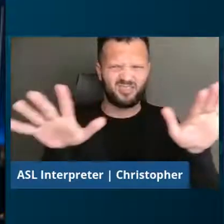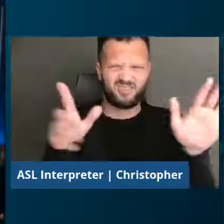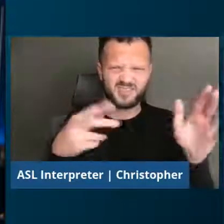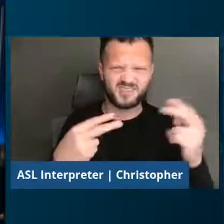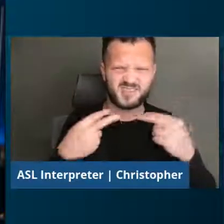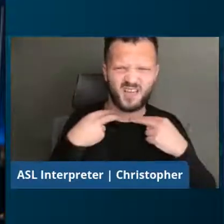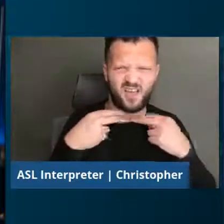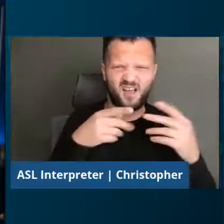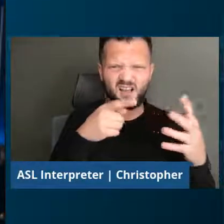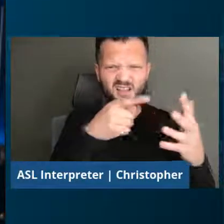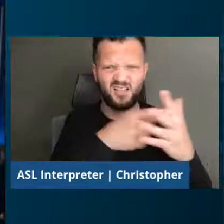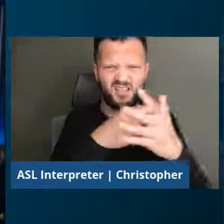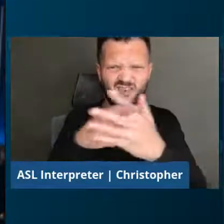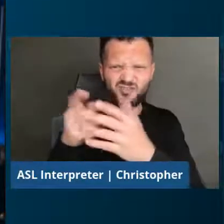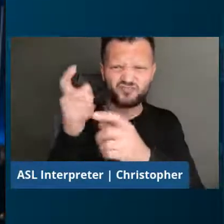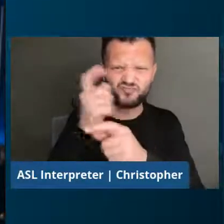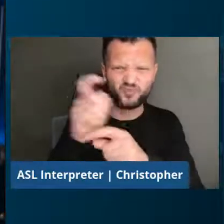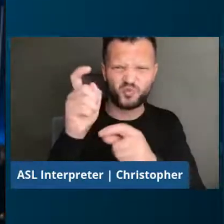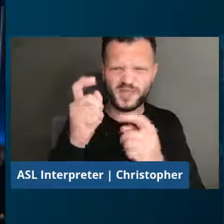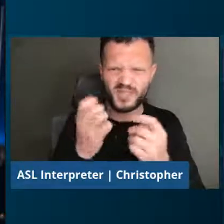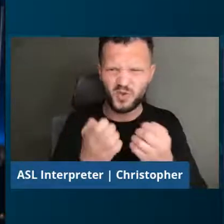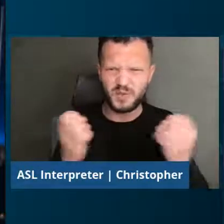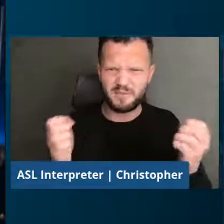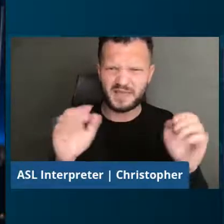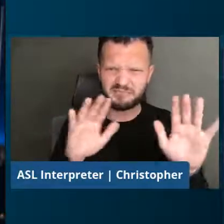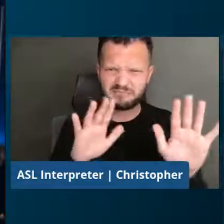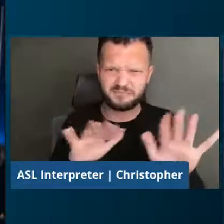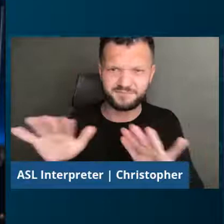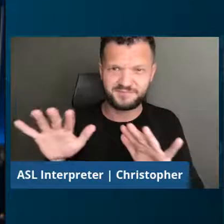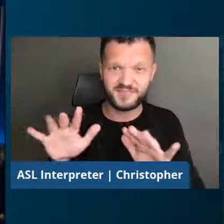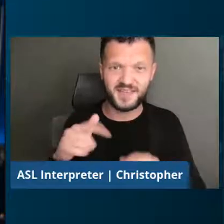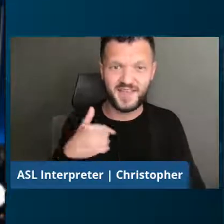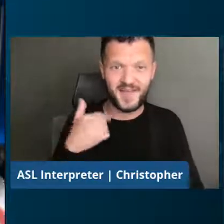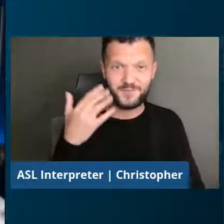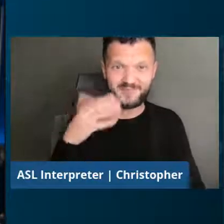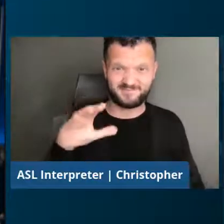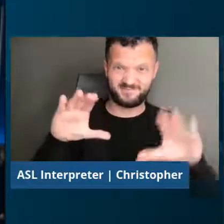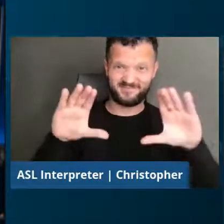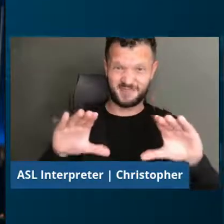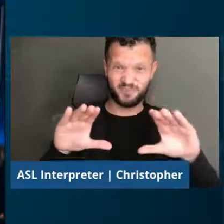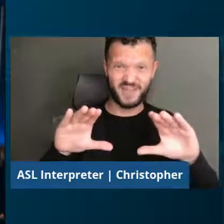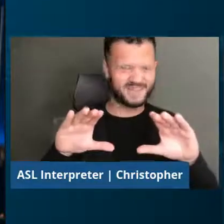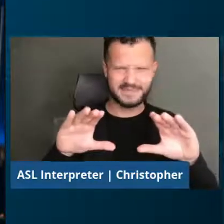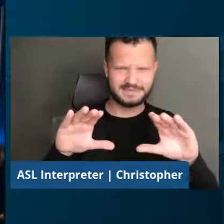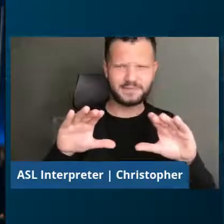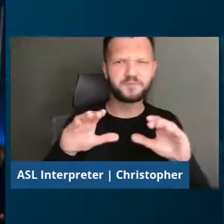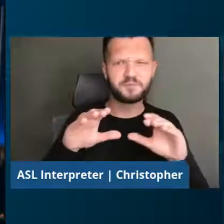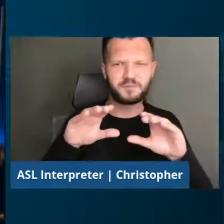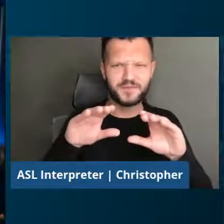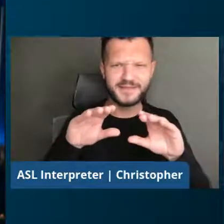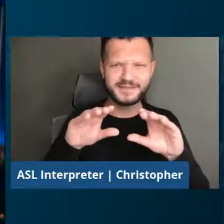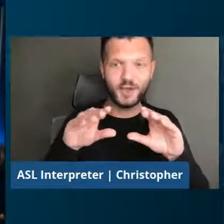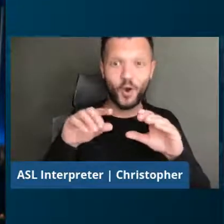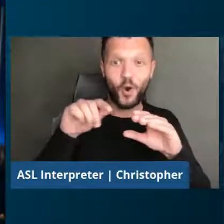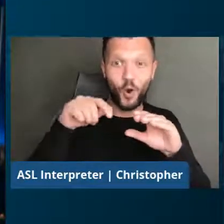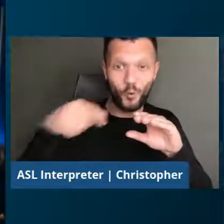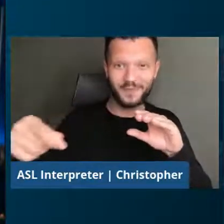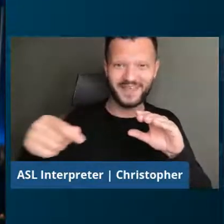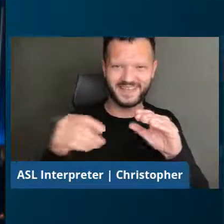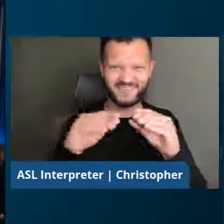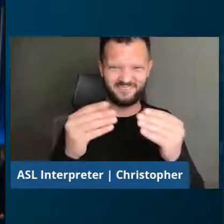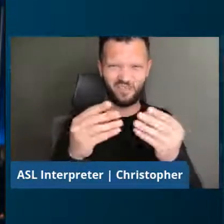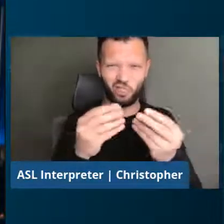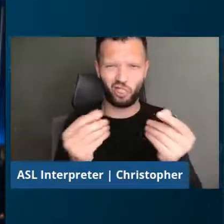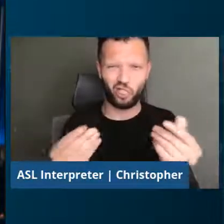you've ever opened a package. I don't think I've ever had my astronaut ice cream in one brick. It's always broken into a billion pieces. Disaster.